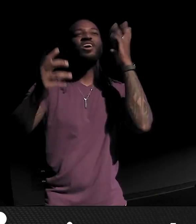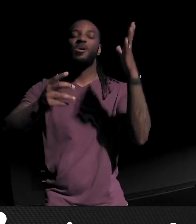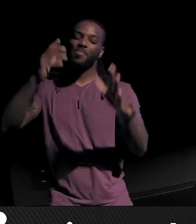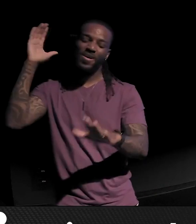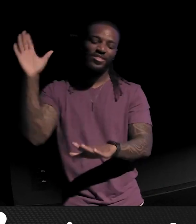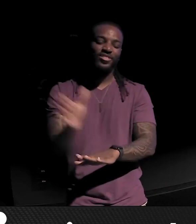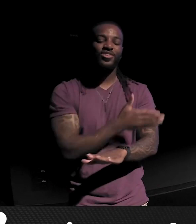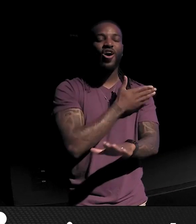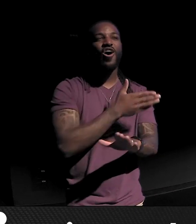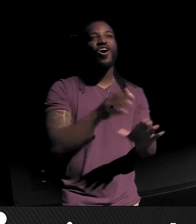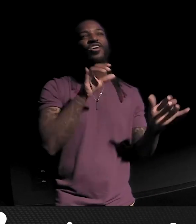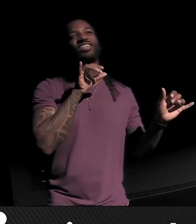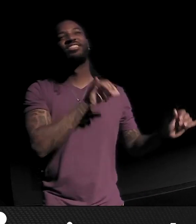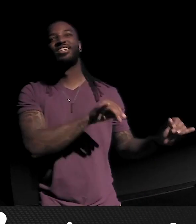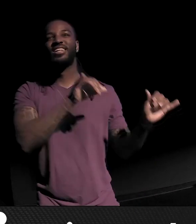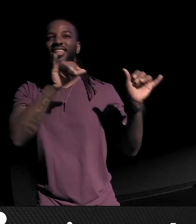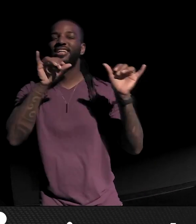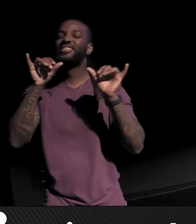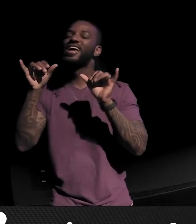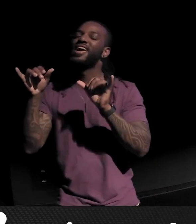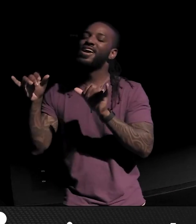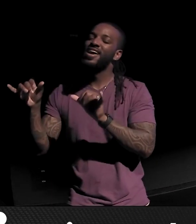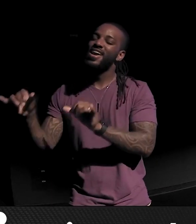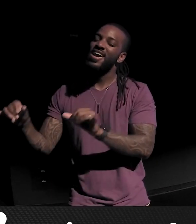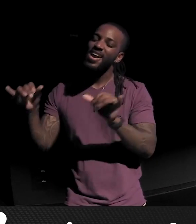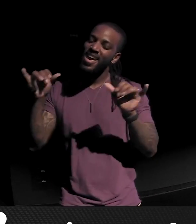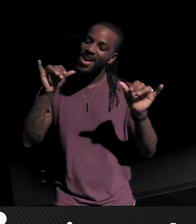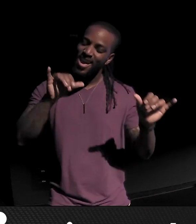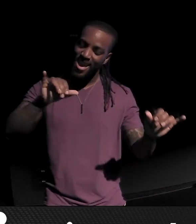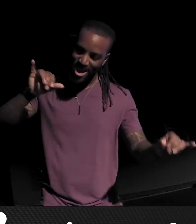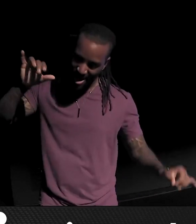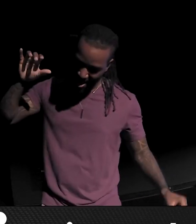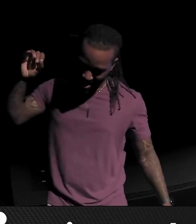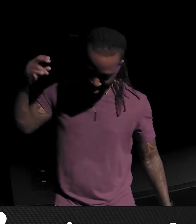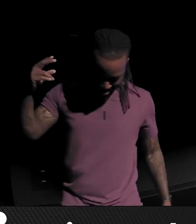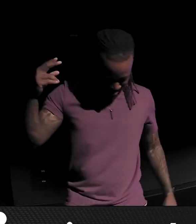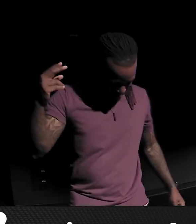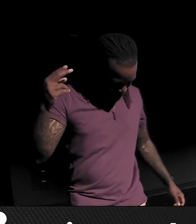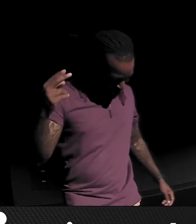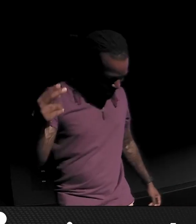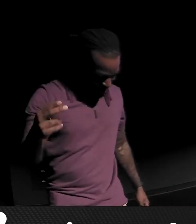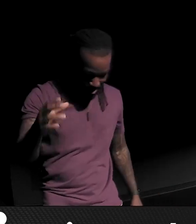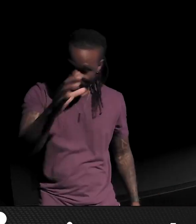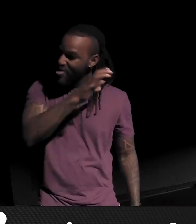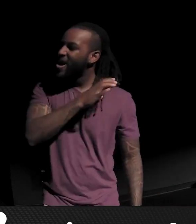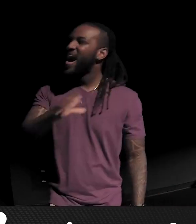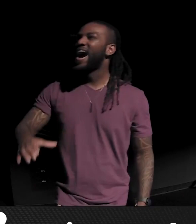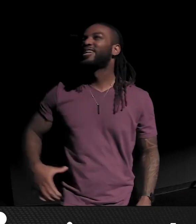song will be the same. Oh,